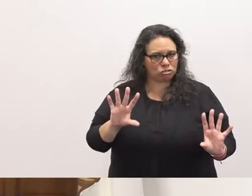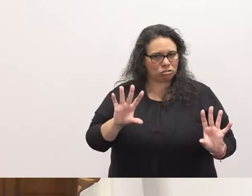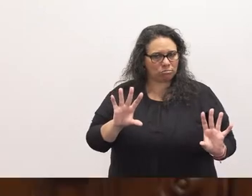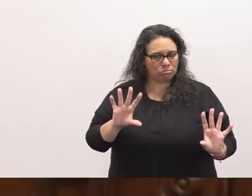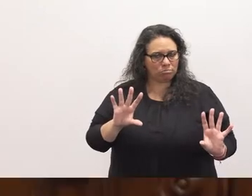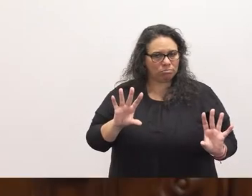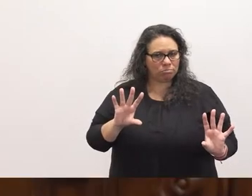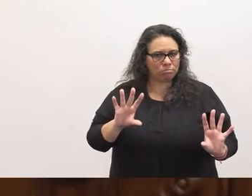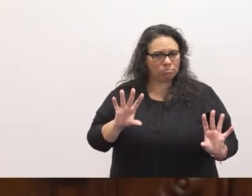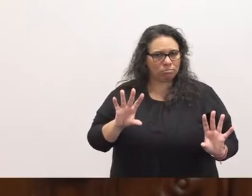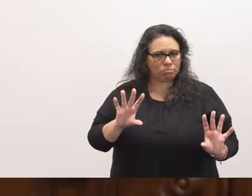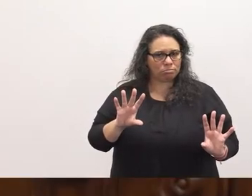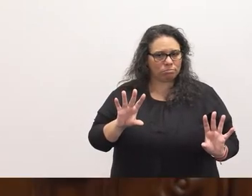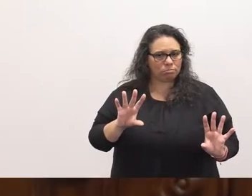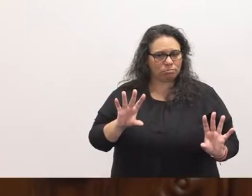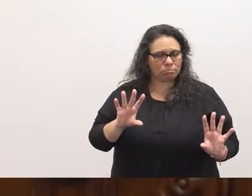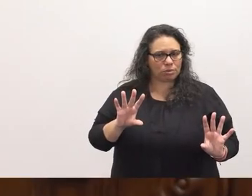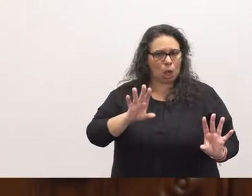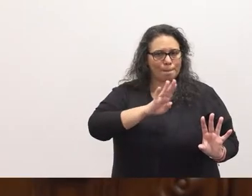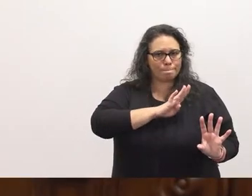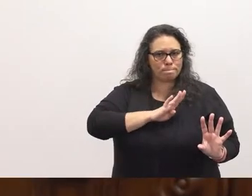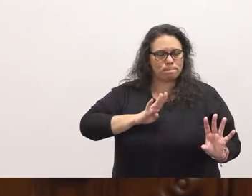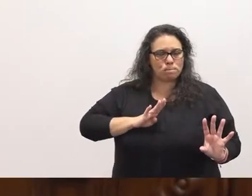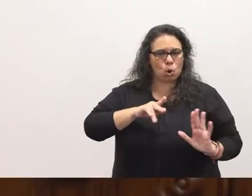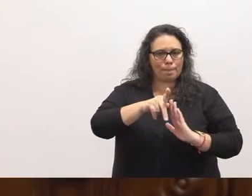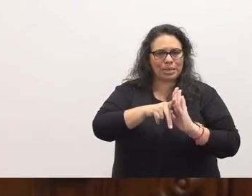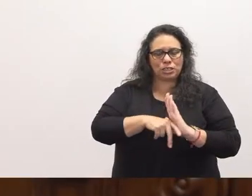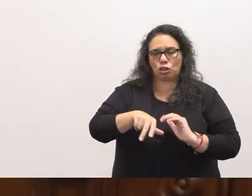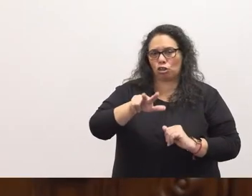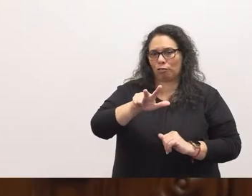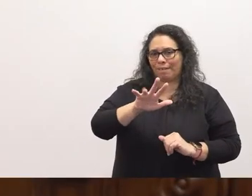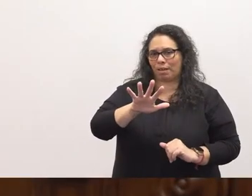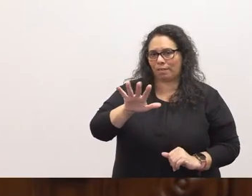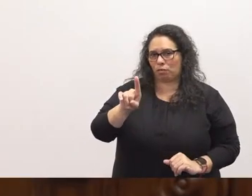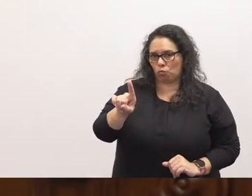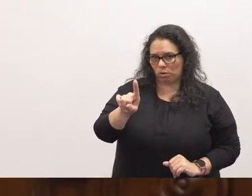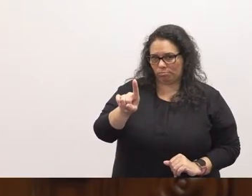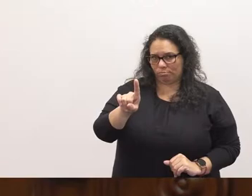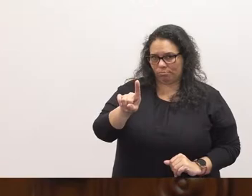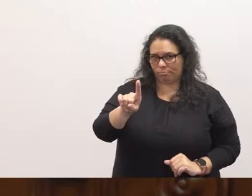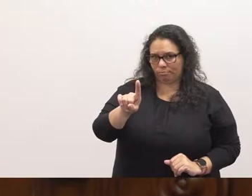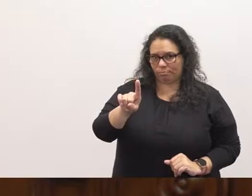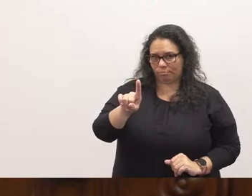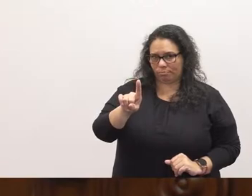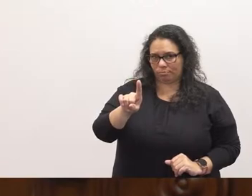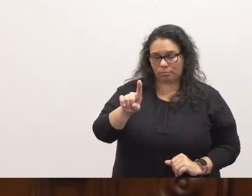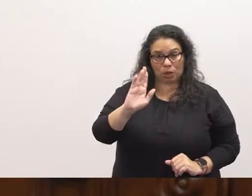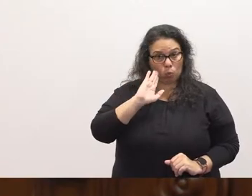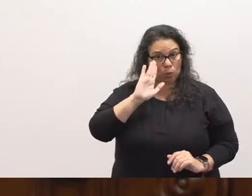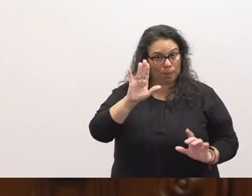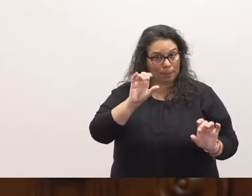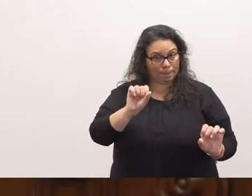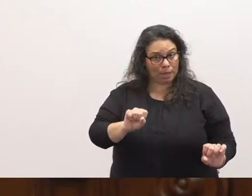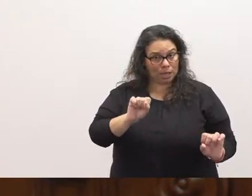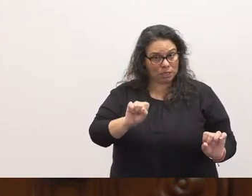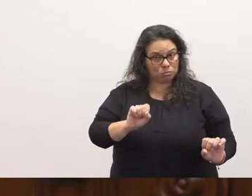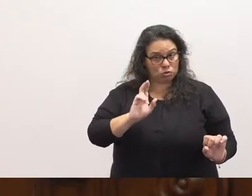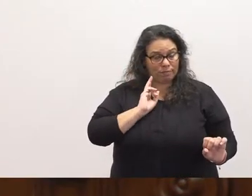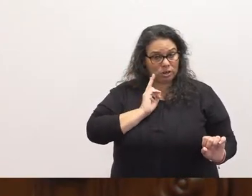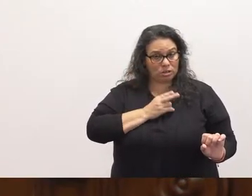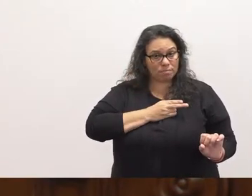on board policy 3551, would it be possible for us